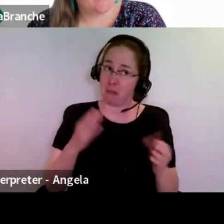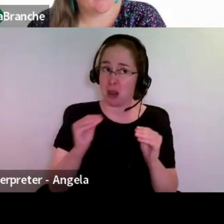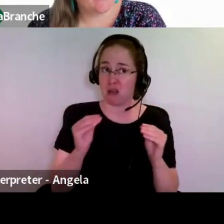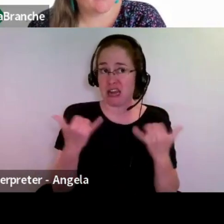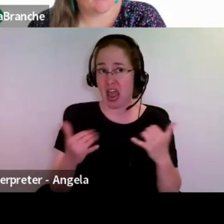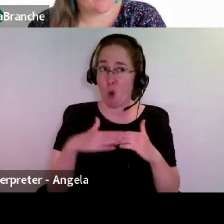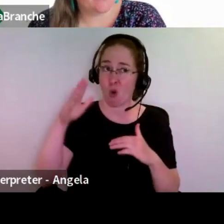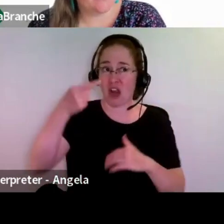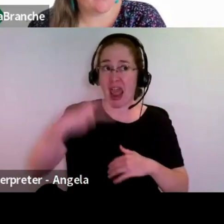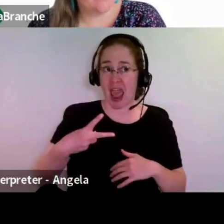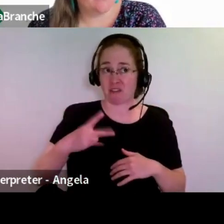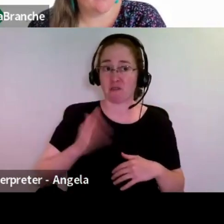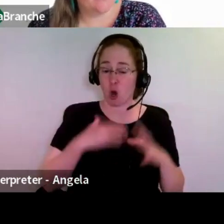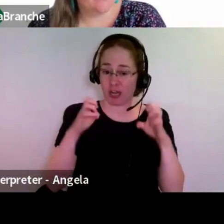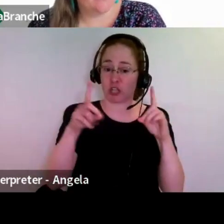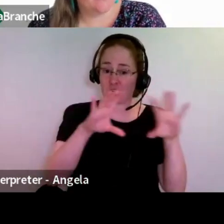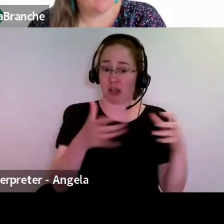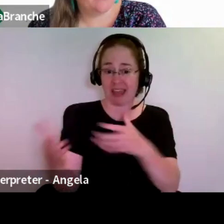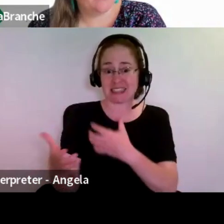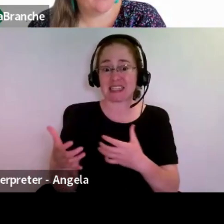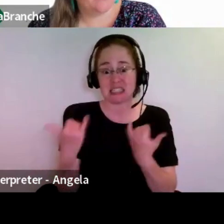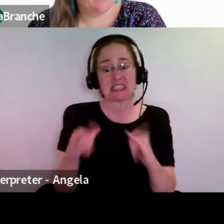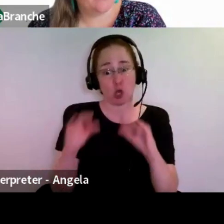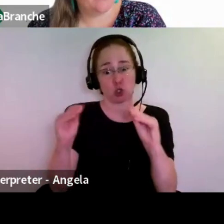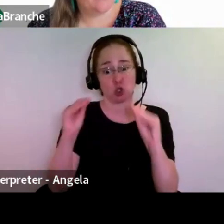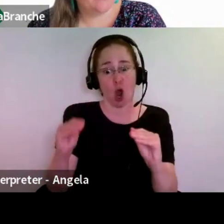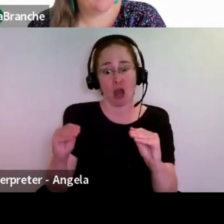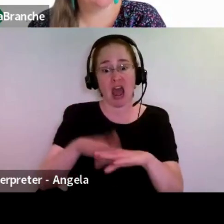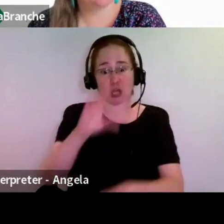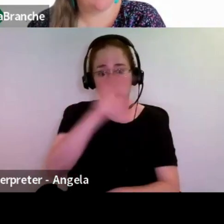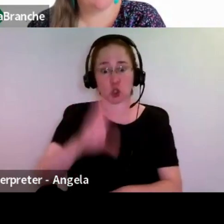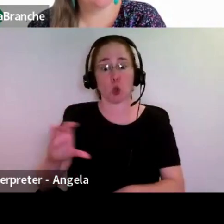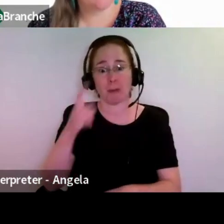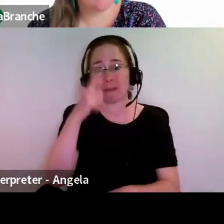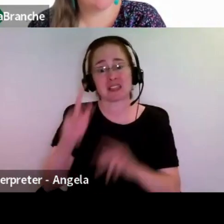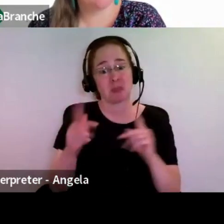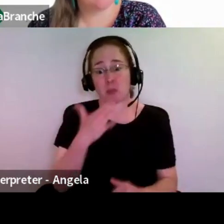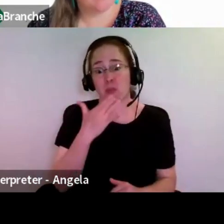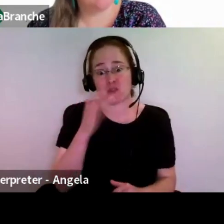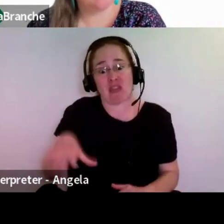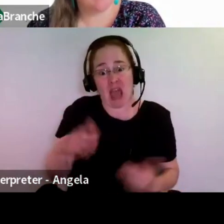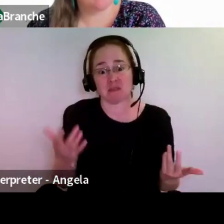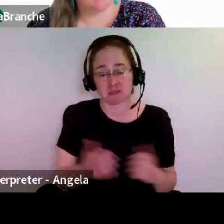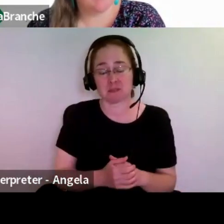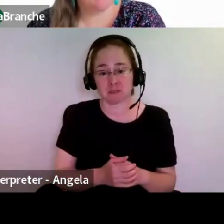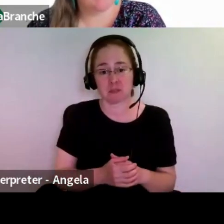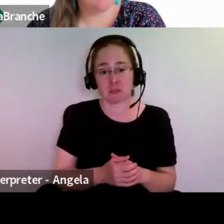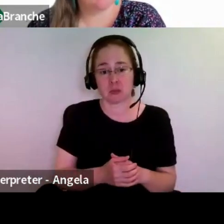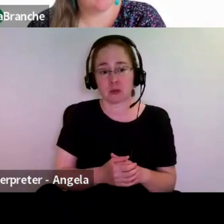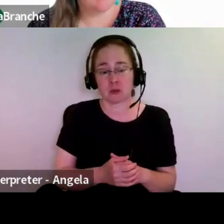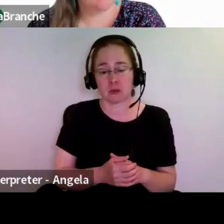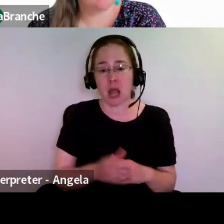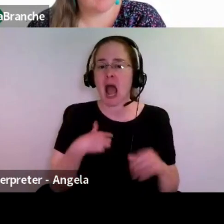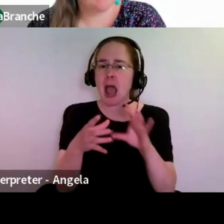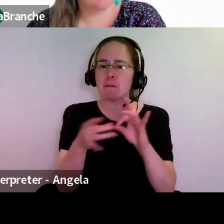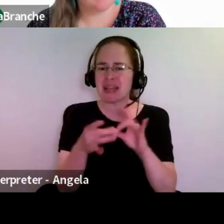half of our education classes are still taught via Zoom, because people just prefer it that way. So, and I've